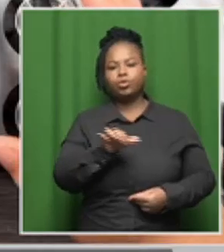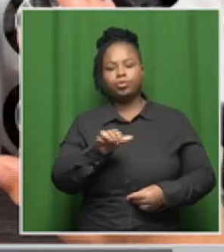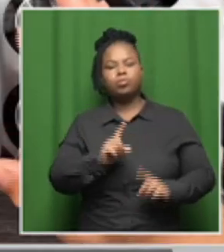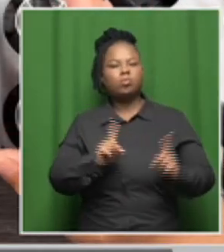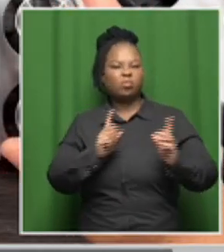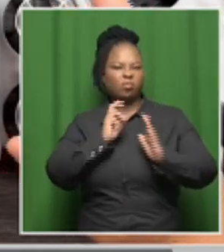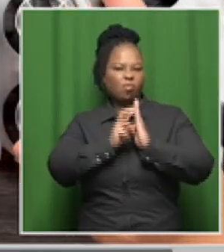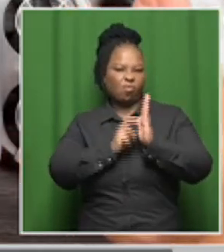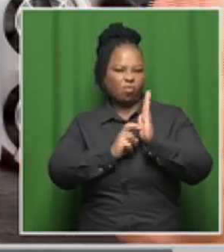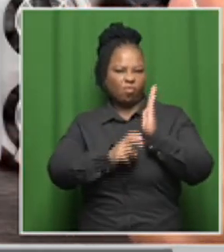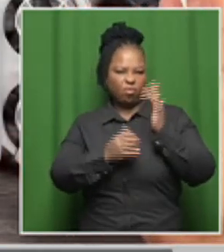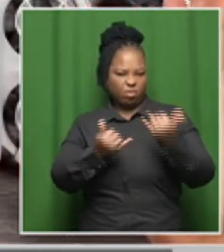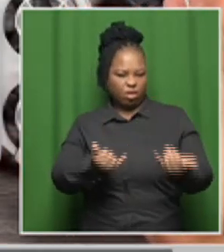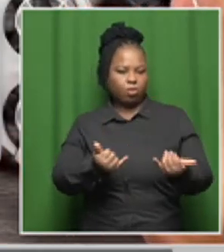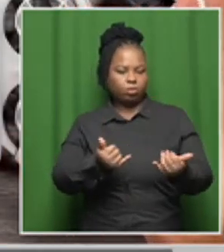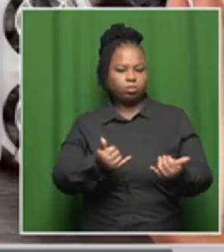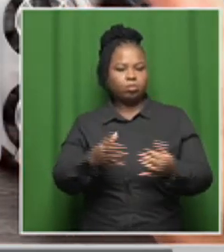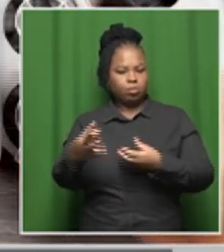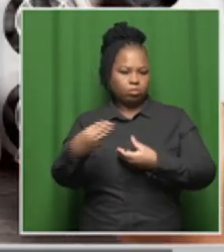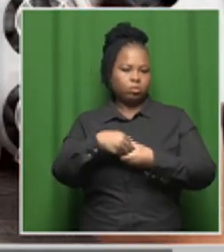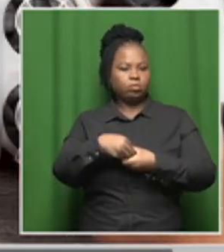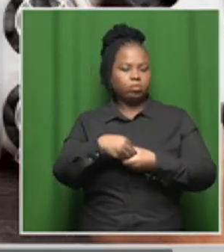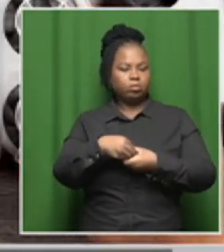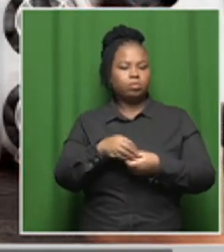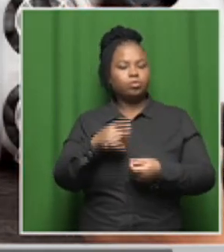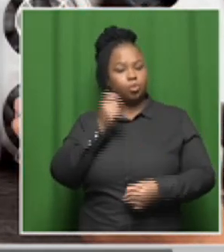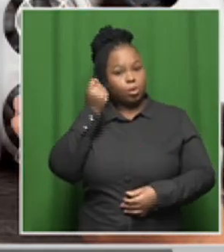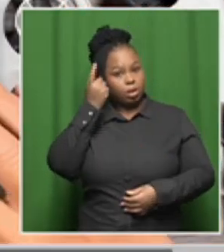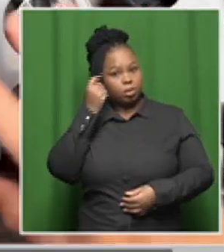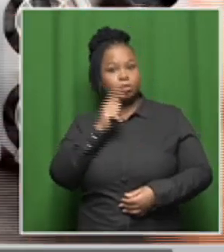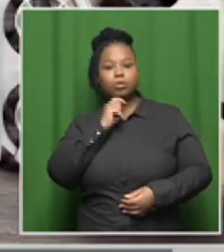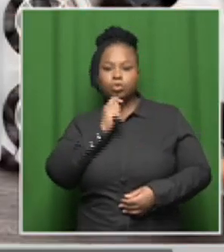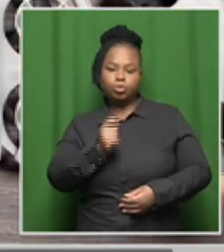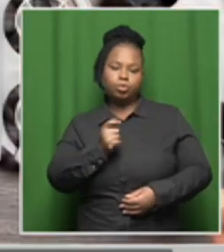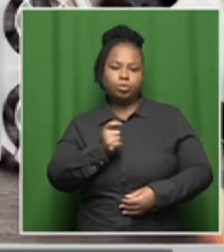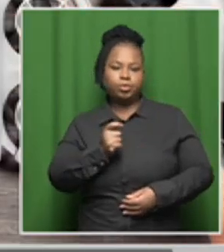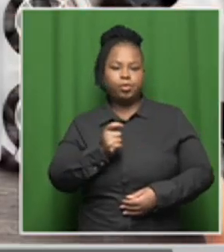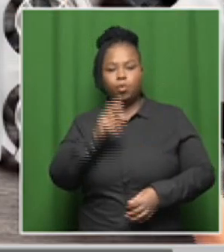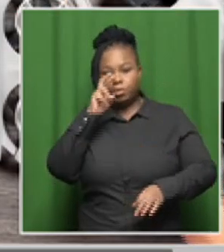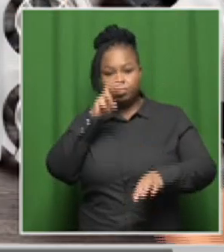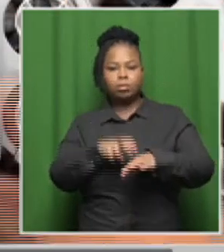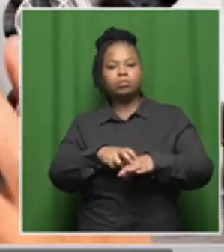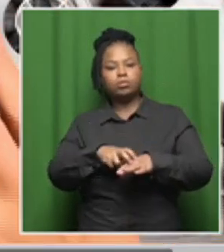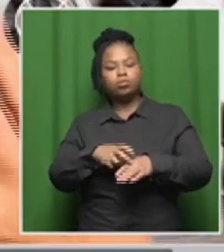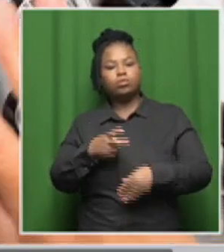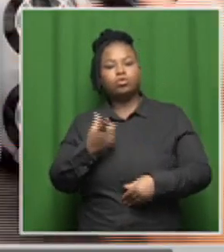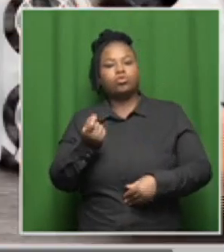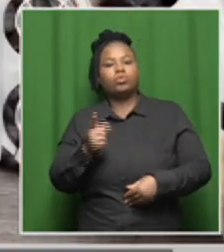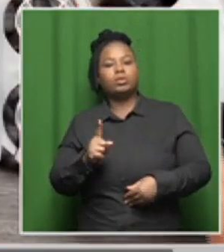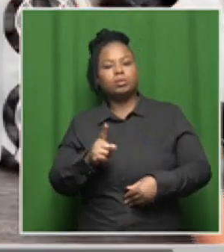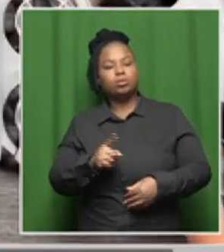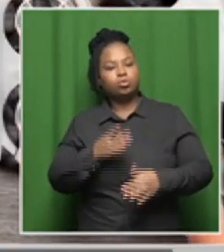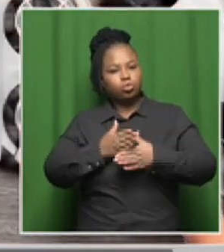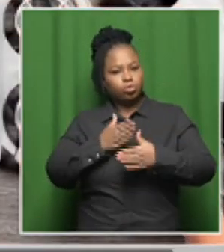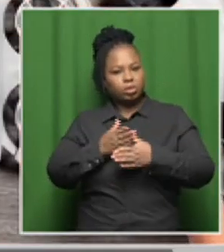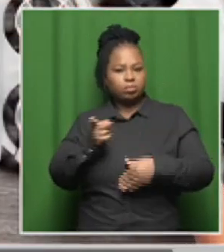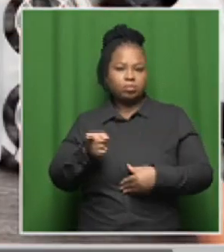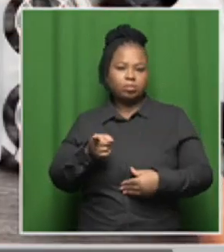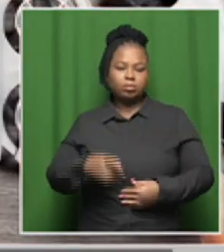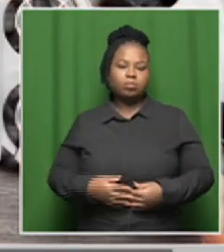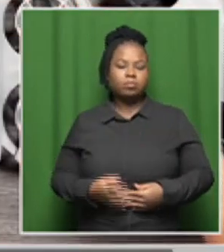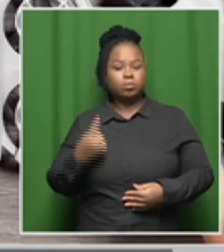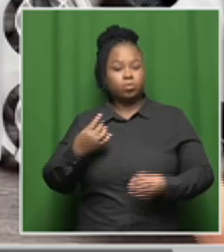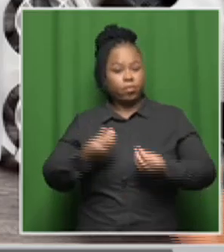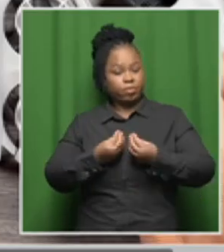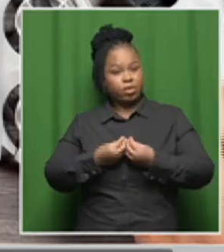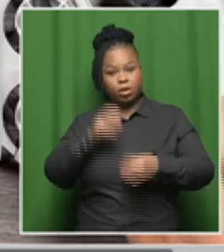now catered for that, and we understand clearly what it requires to operate a drone. And one of the things that obviously requires to operate a